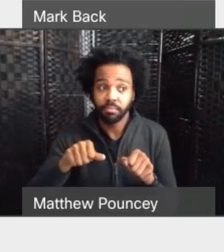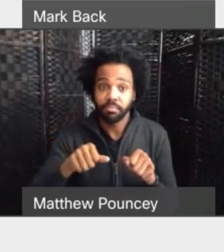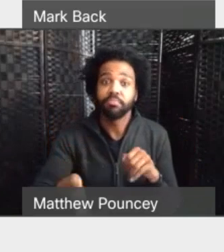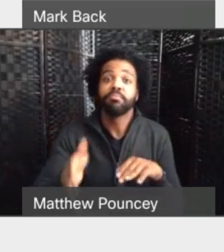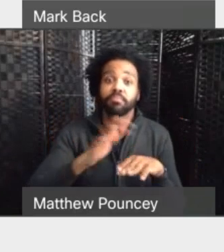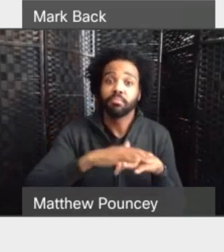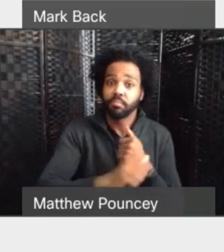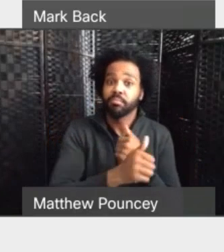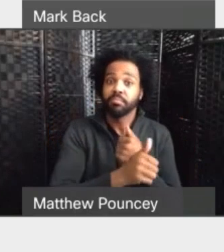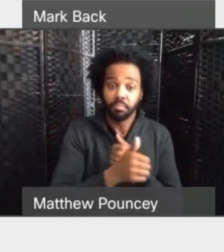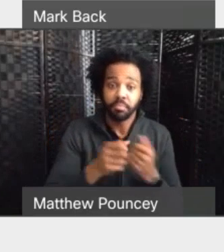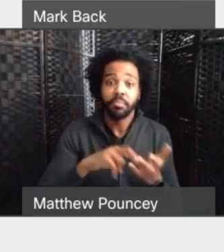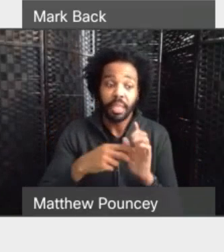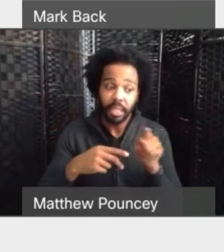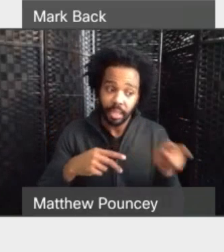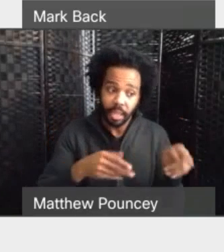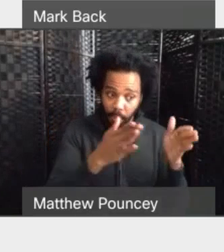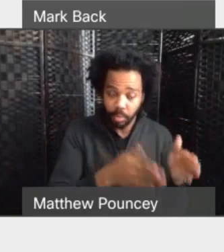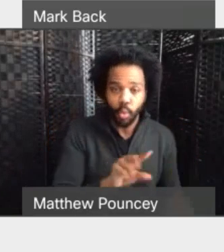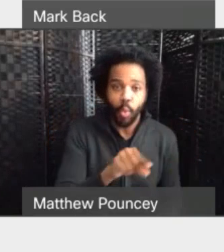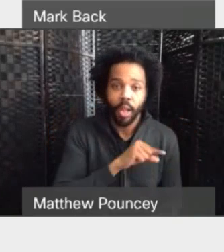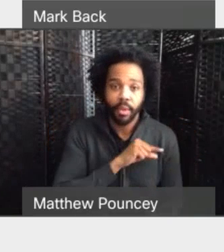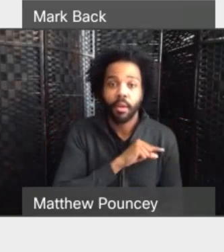would qualify under Group 1C.